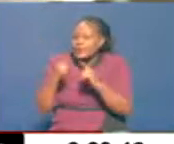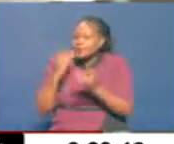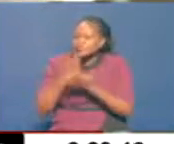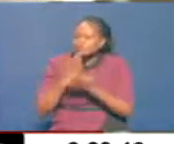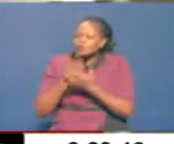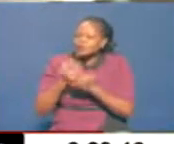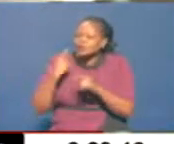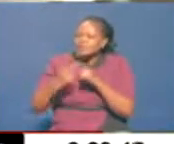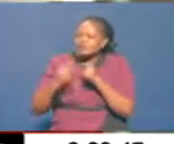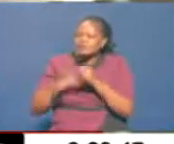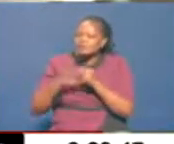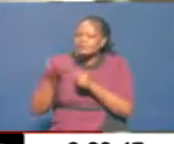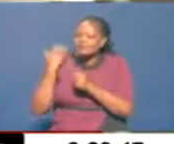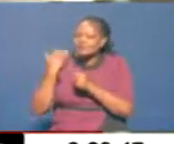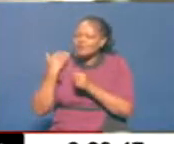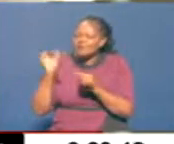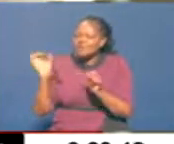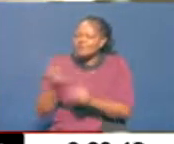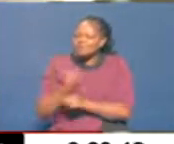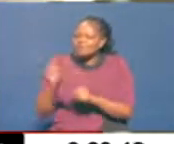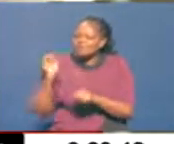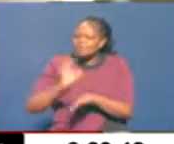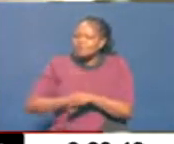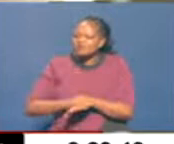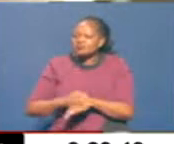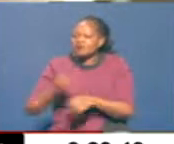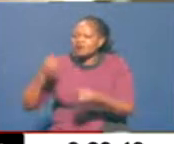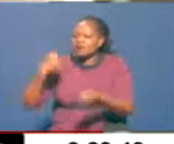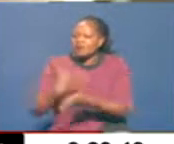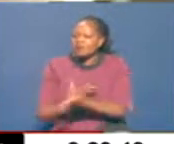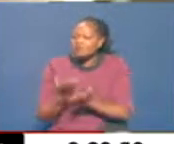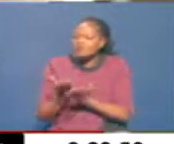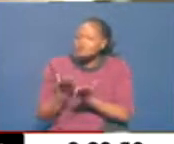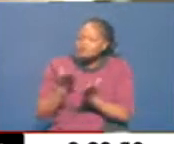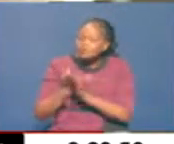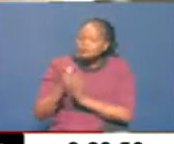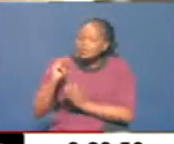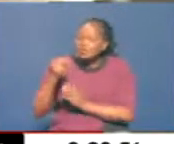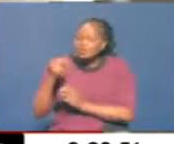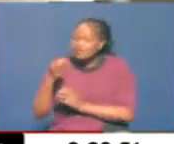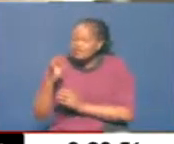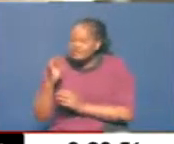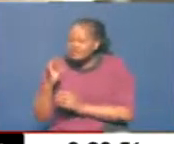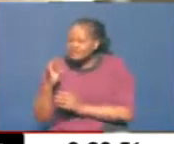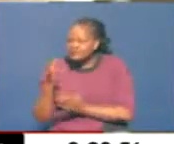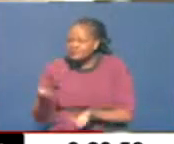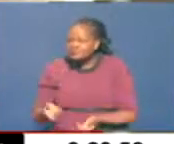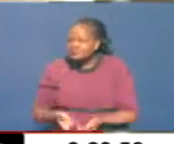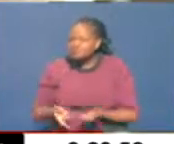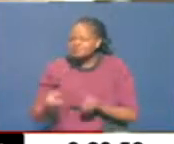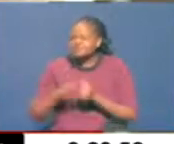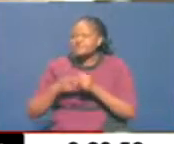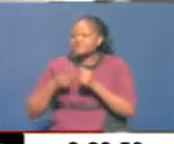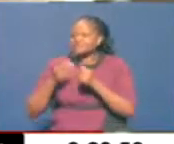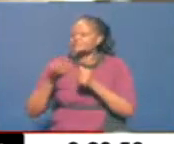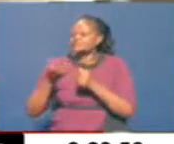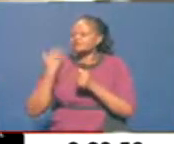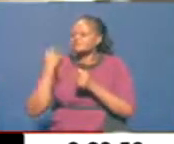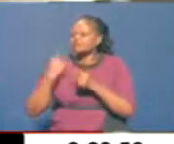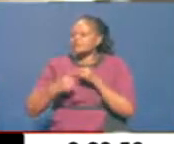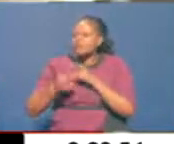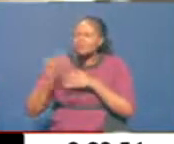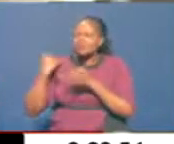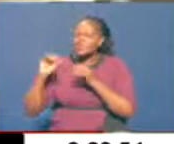ago, you could not get cancer services through NHIF. You know, short of, you know, 7 to 5 years ago, you could not pay